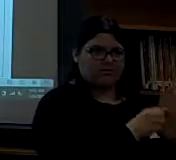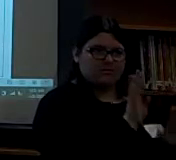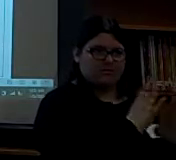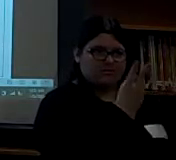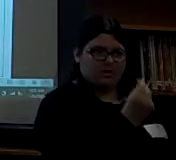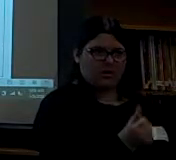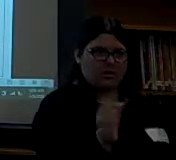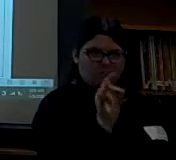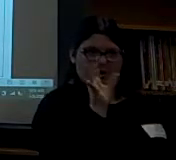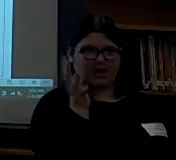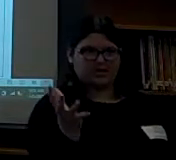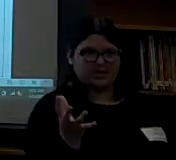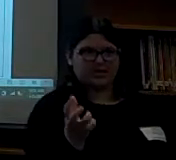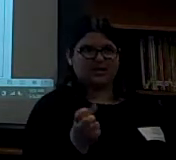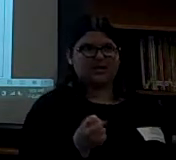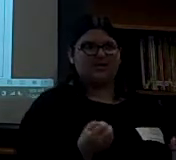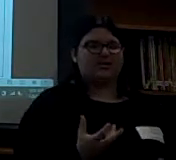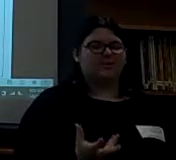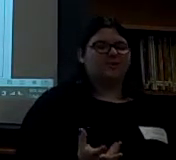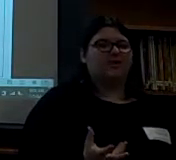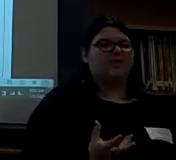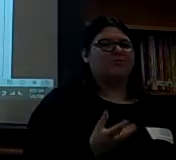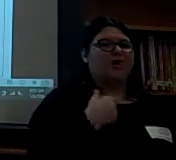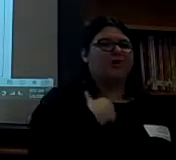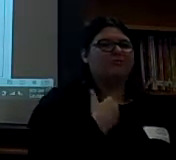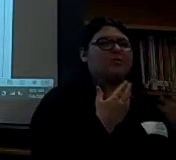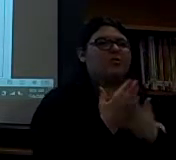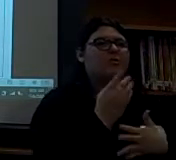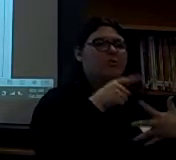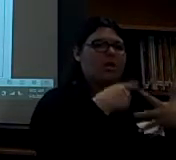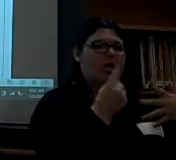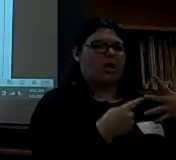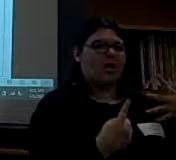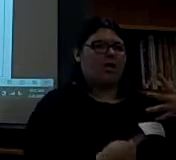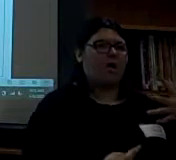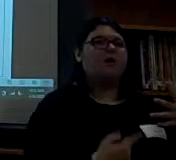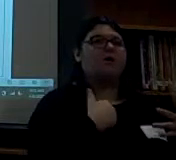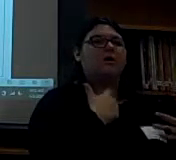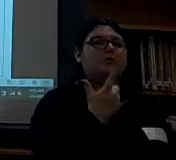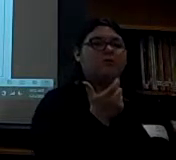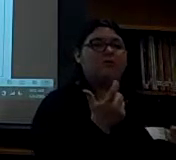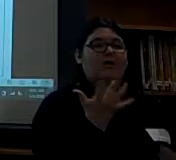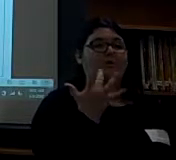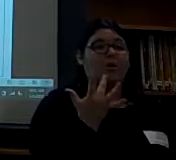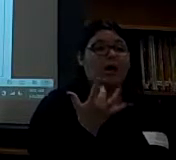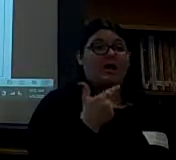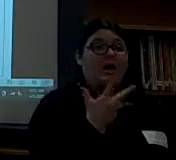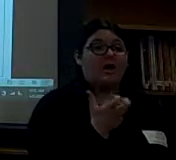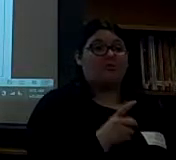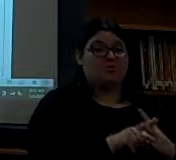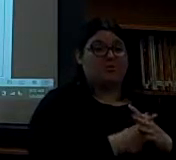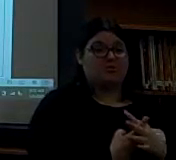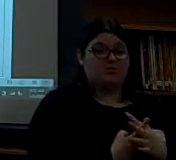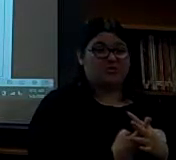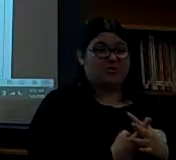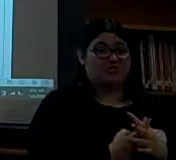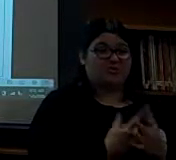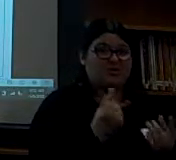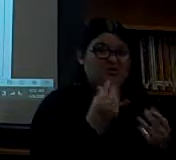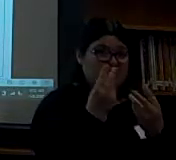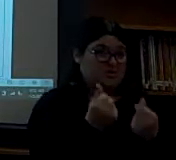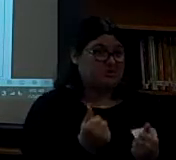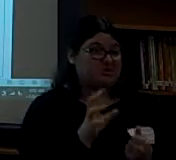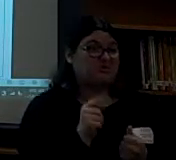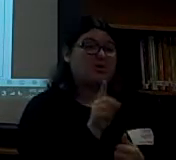five emotional needs. They're listed on your handout. I'm going to go through them one by one. I'm going to go through them a little bit quickly simply because I want to start to get to the solution, but